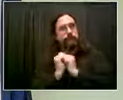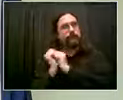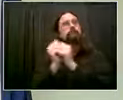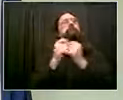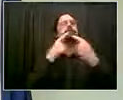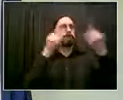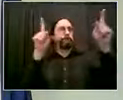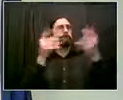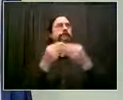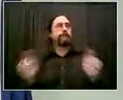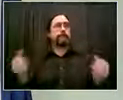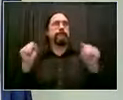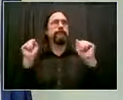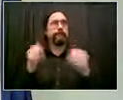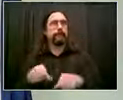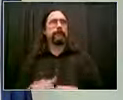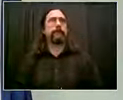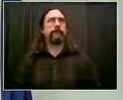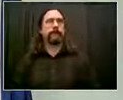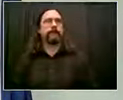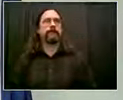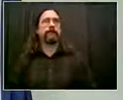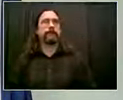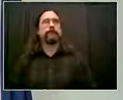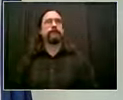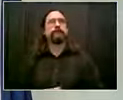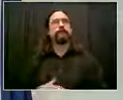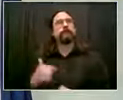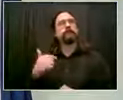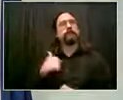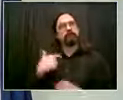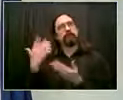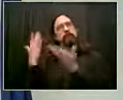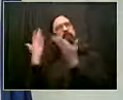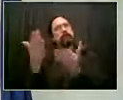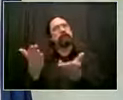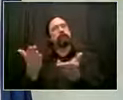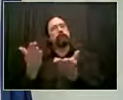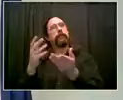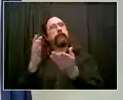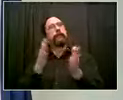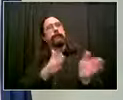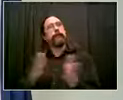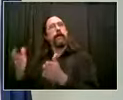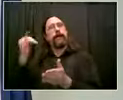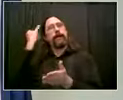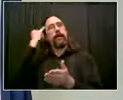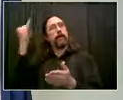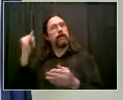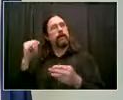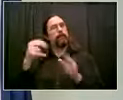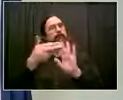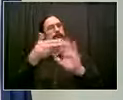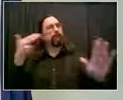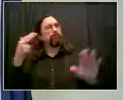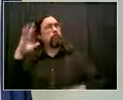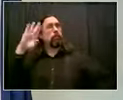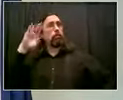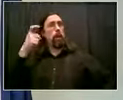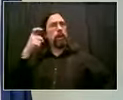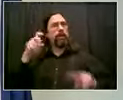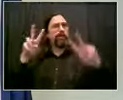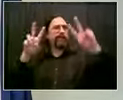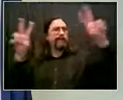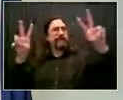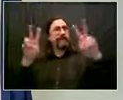precision enforcement and community engagement. Mr. Mayor, absolutely right. You talked about we can be safe